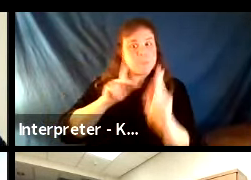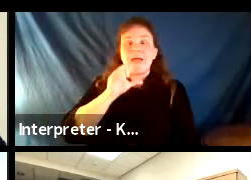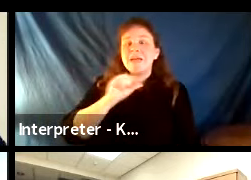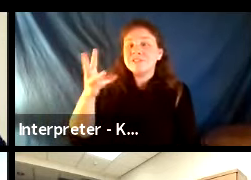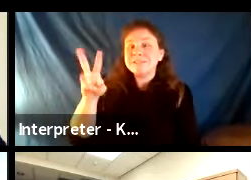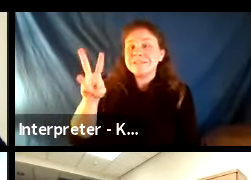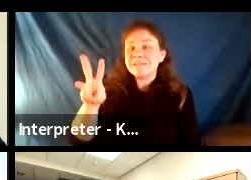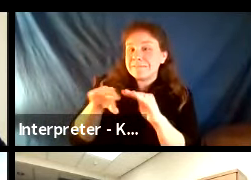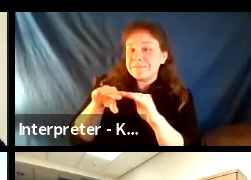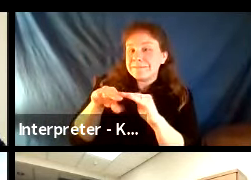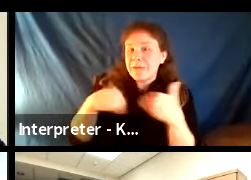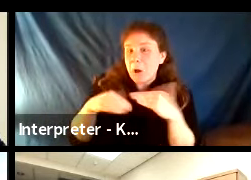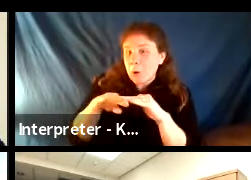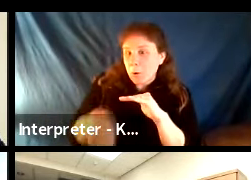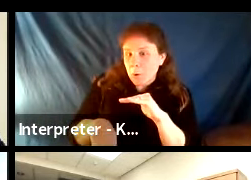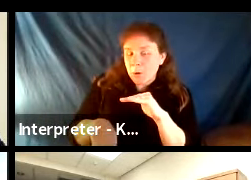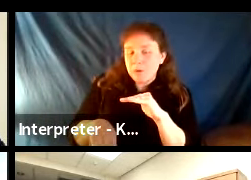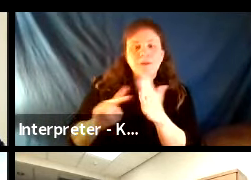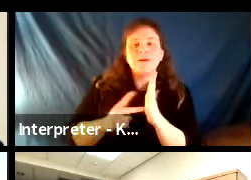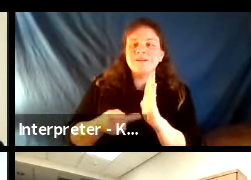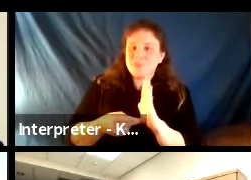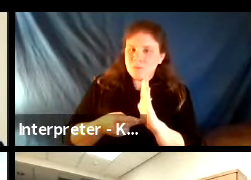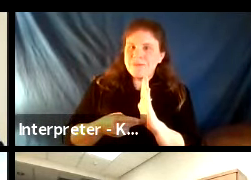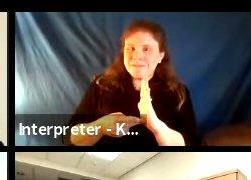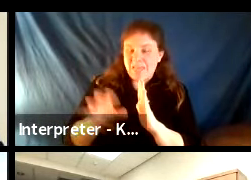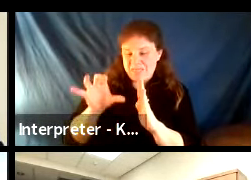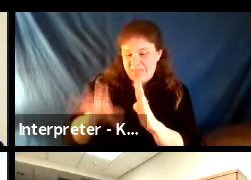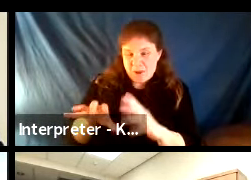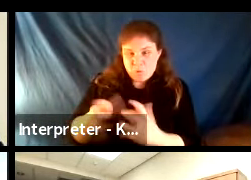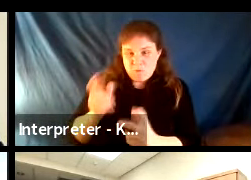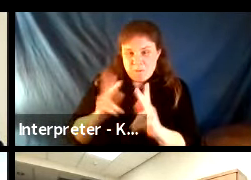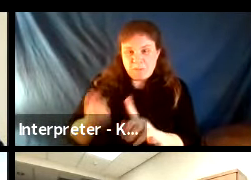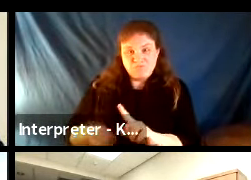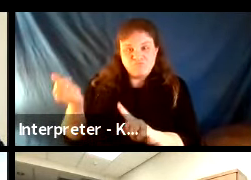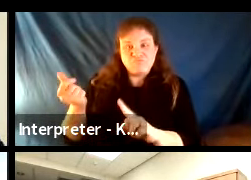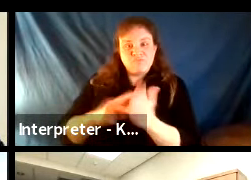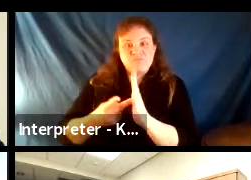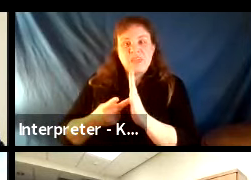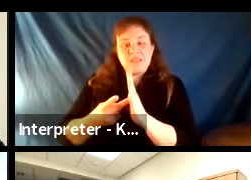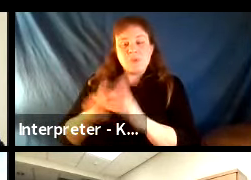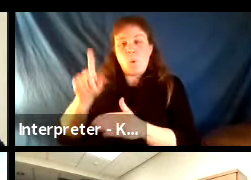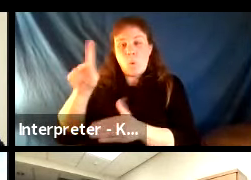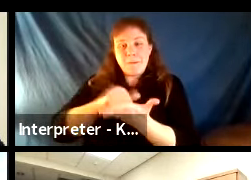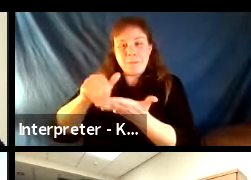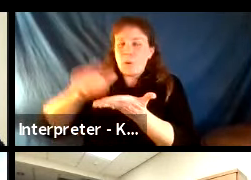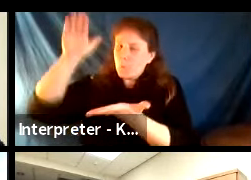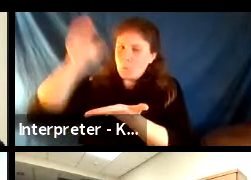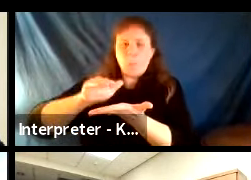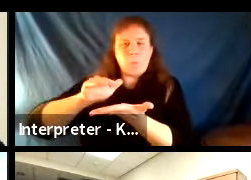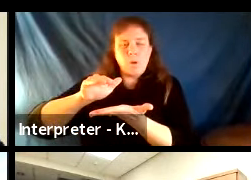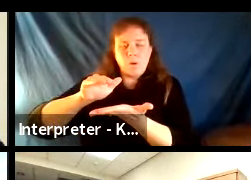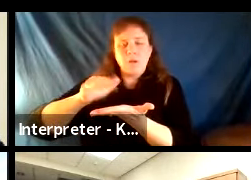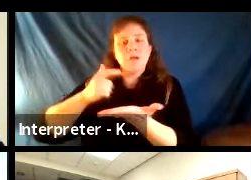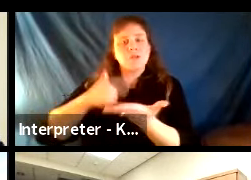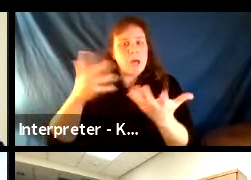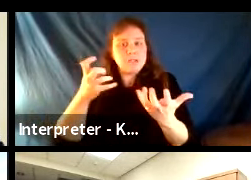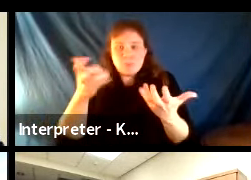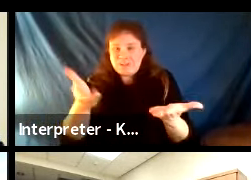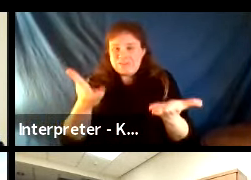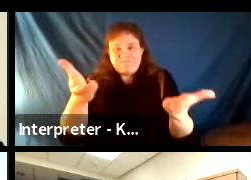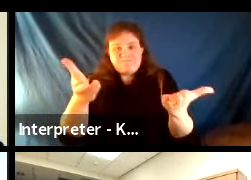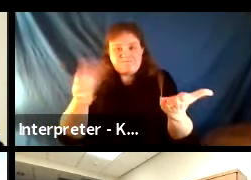younger. So that's probably the biggest number on the outside. And so just wanted to see and ask whether or not there's any